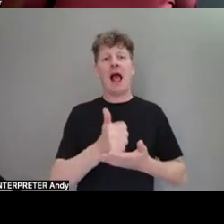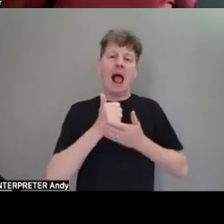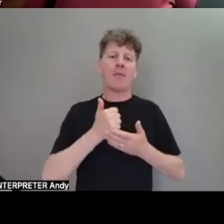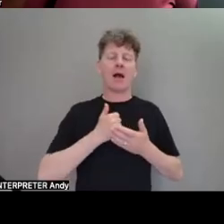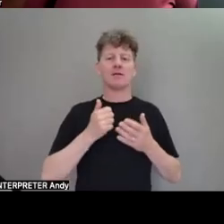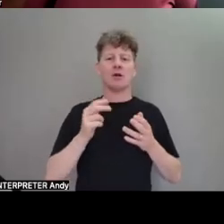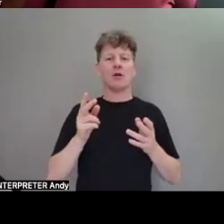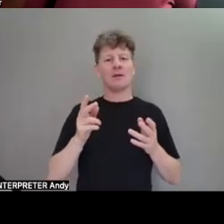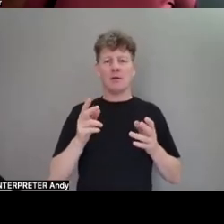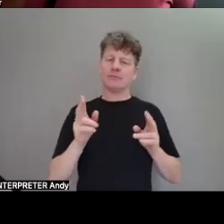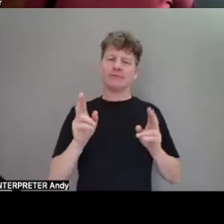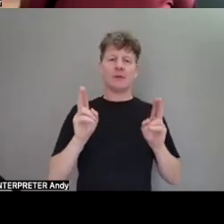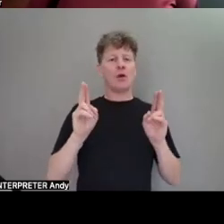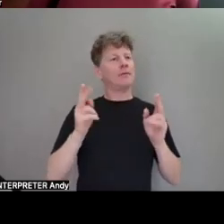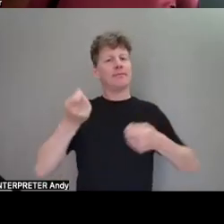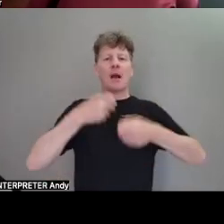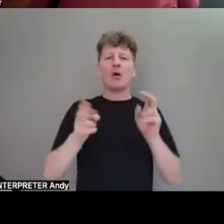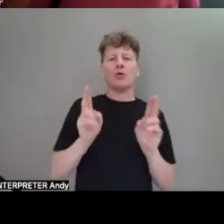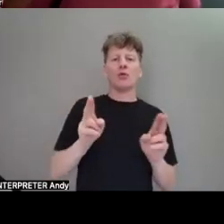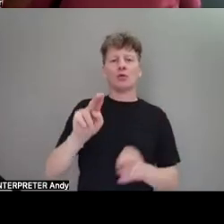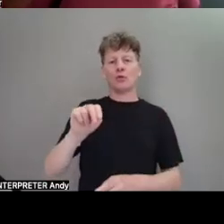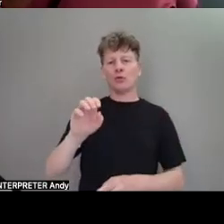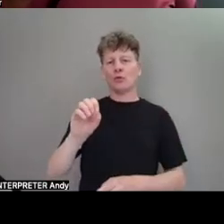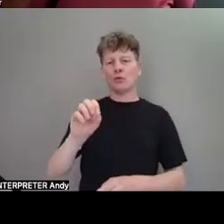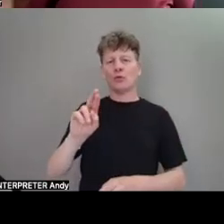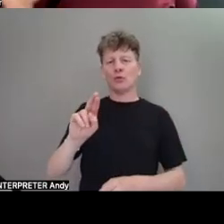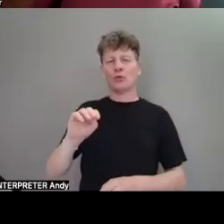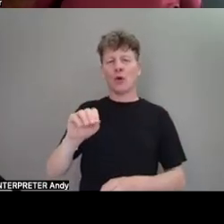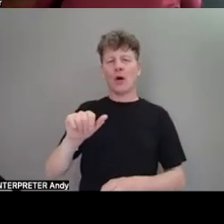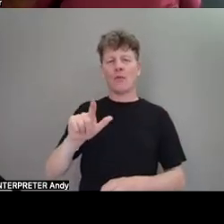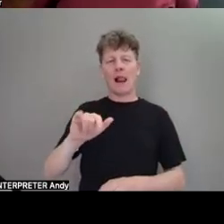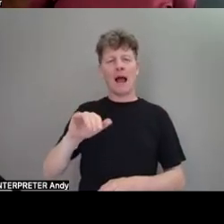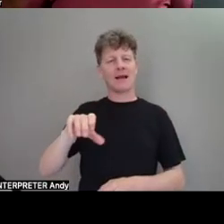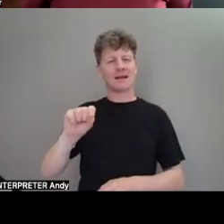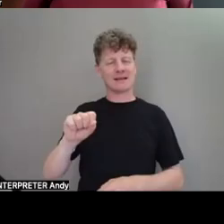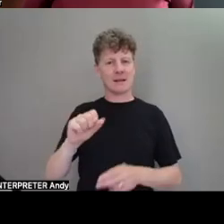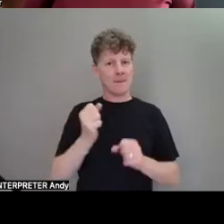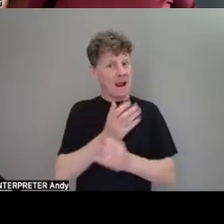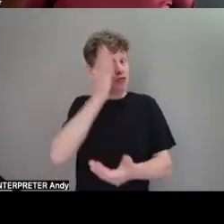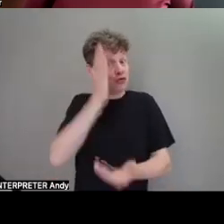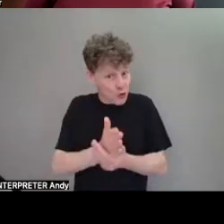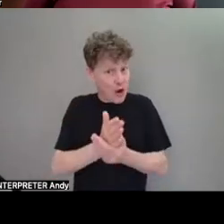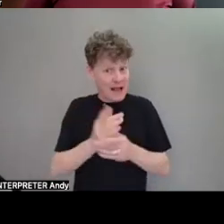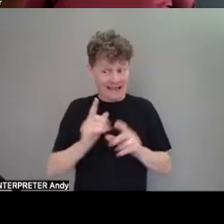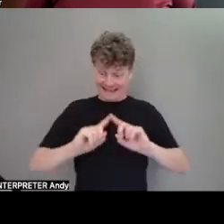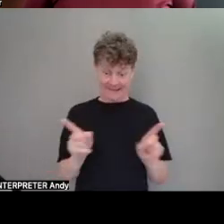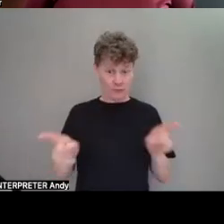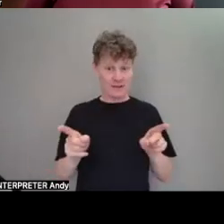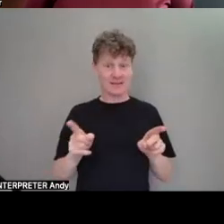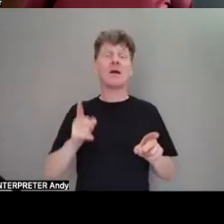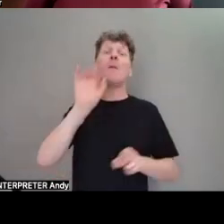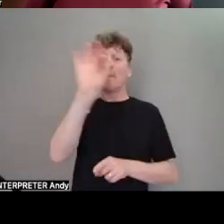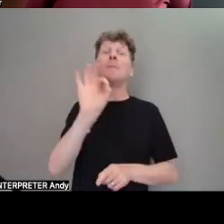normalize these data sets to ensure that differences we see arise due to modality differences and not necessarily